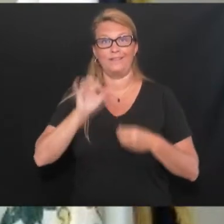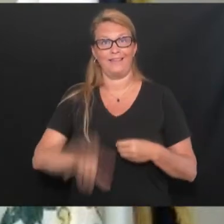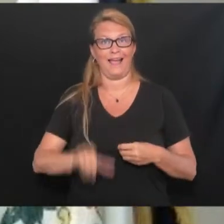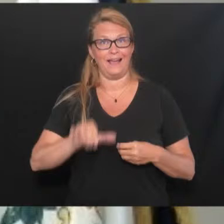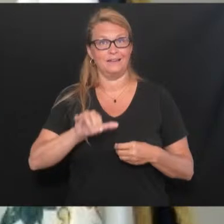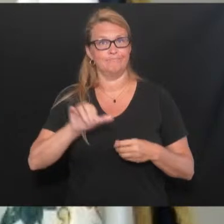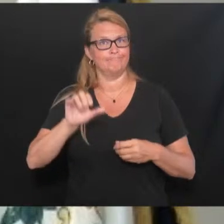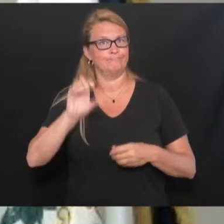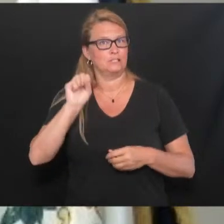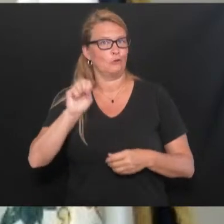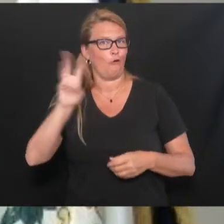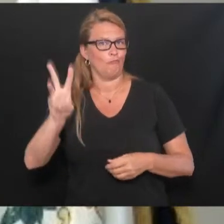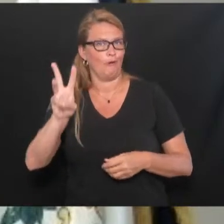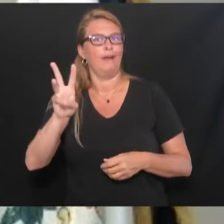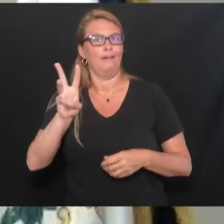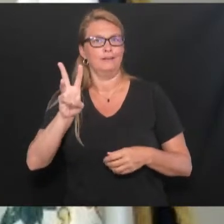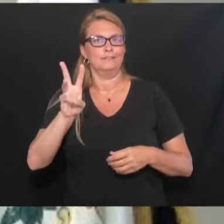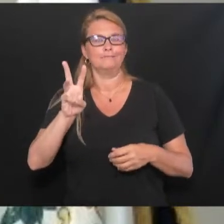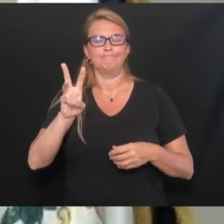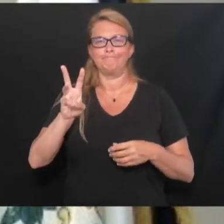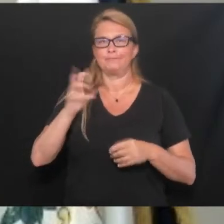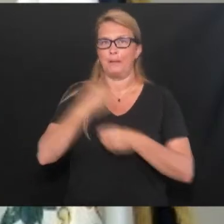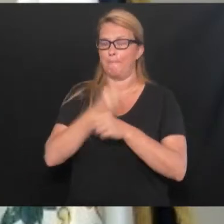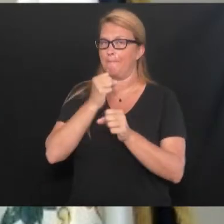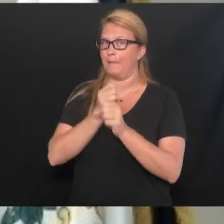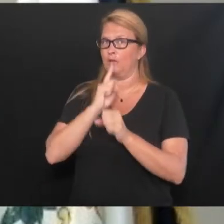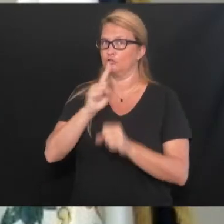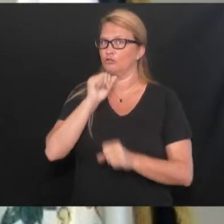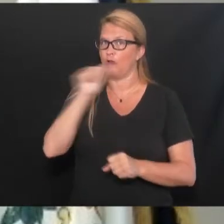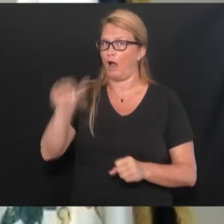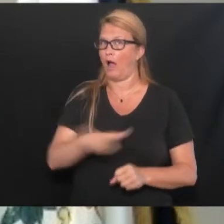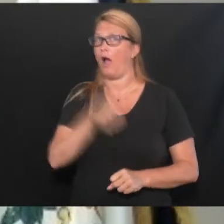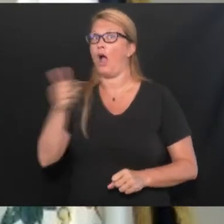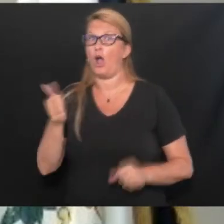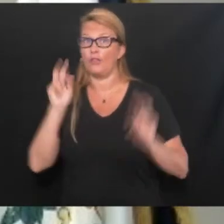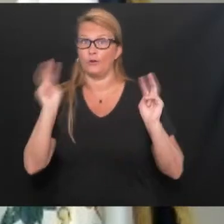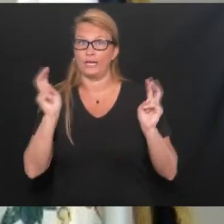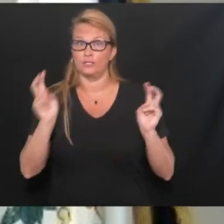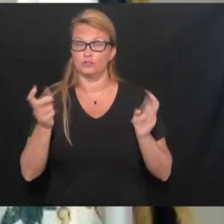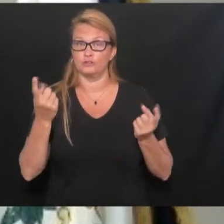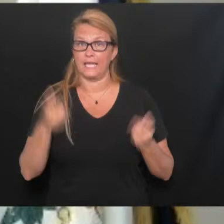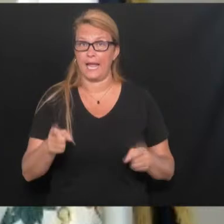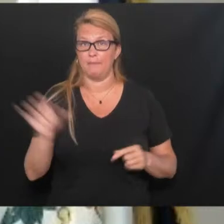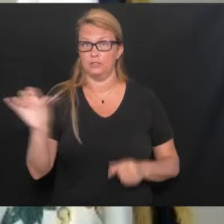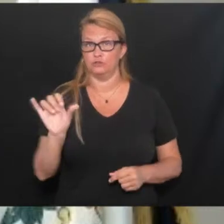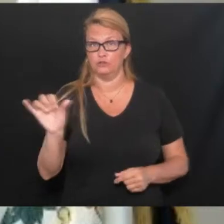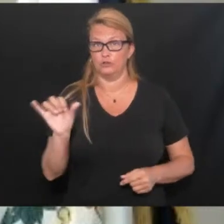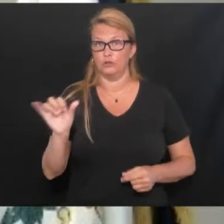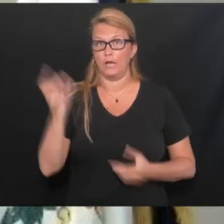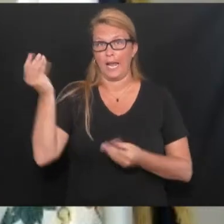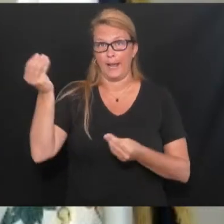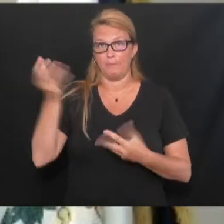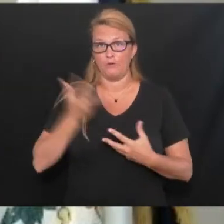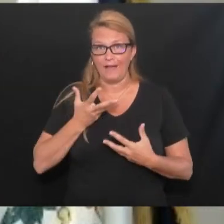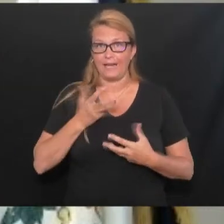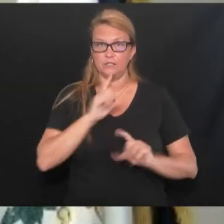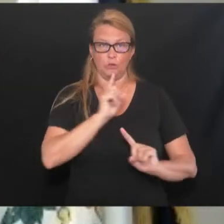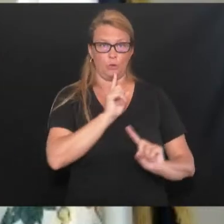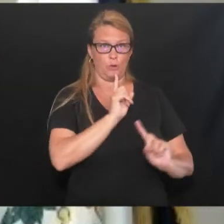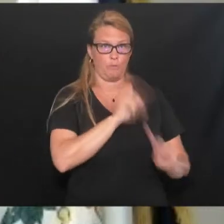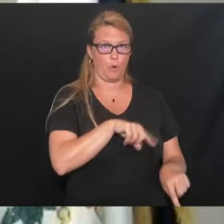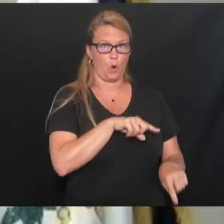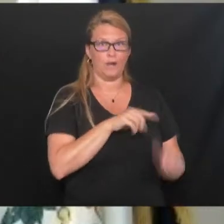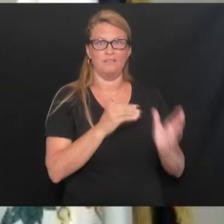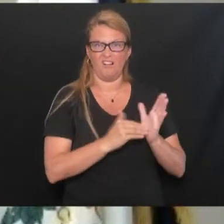are connected to the system to make sure there are no other issues there, and to provide us a daily report from